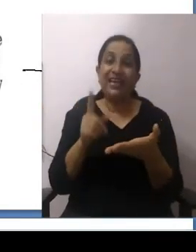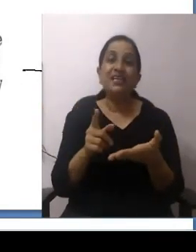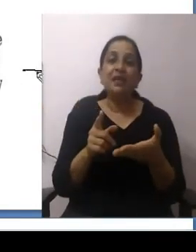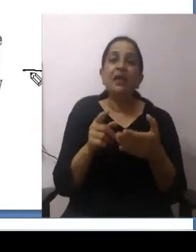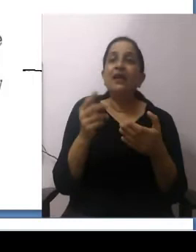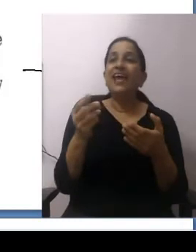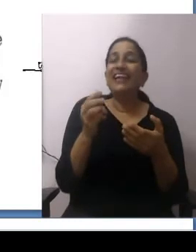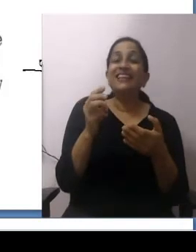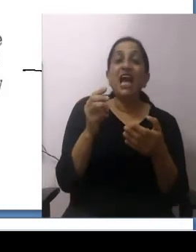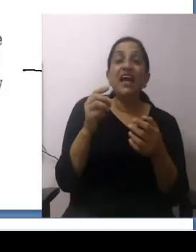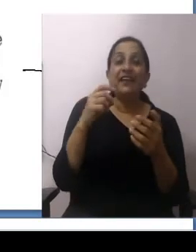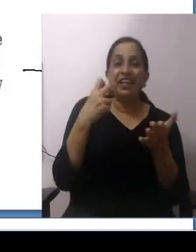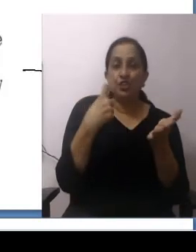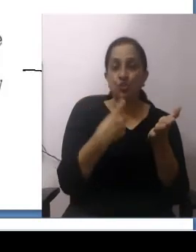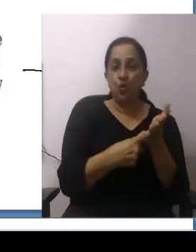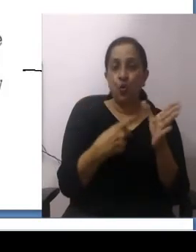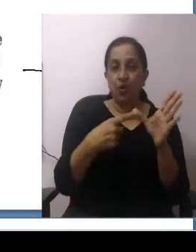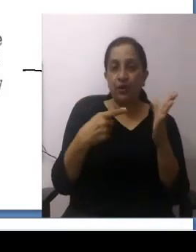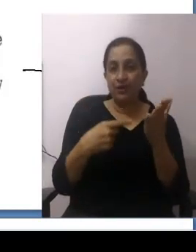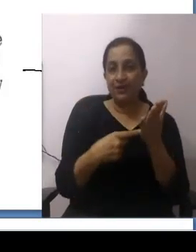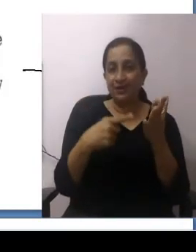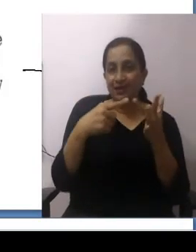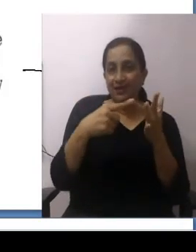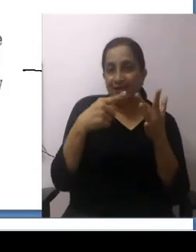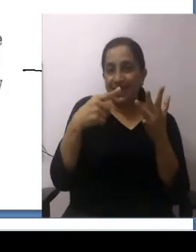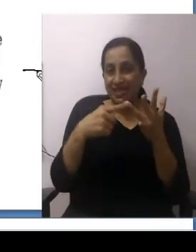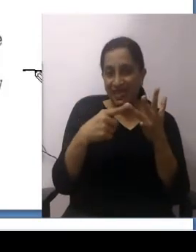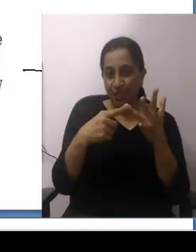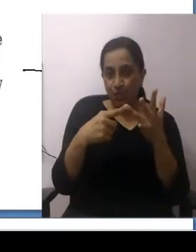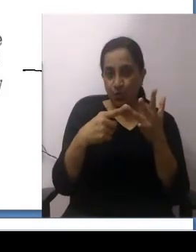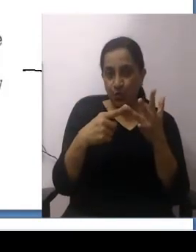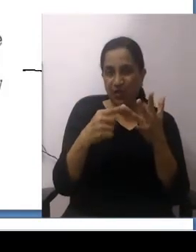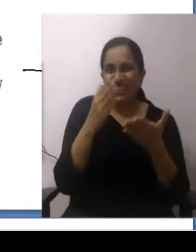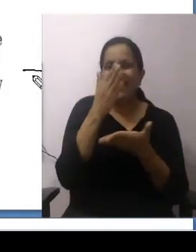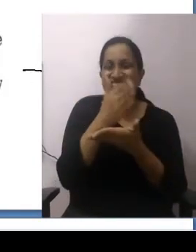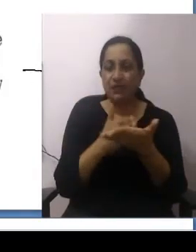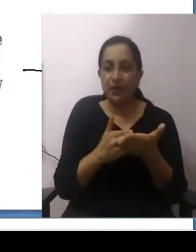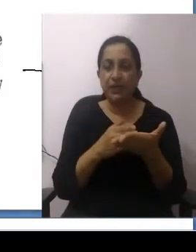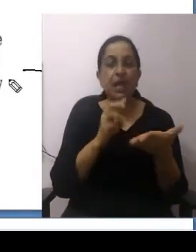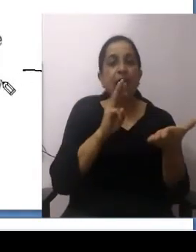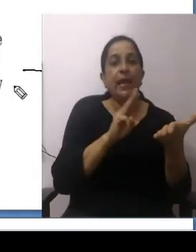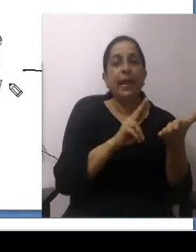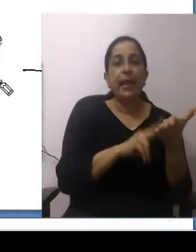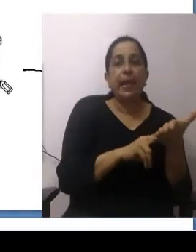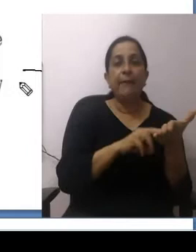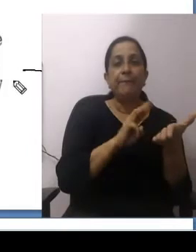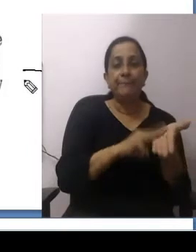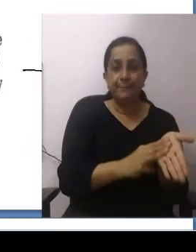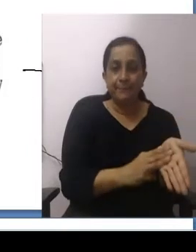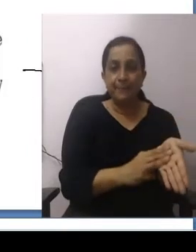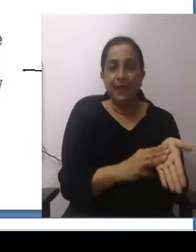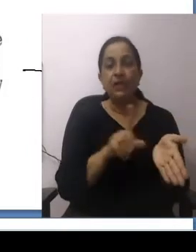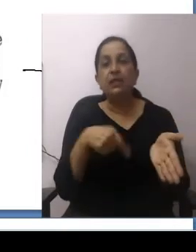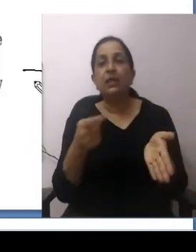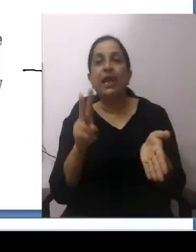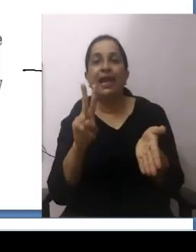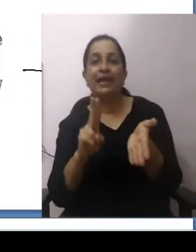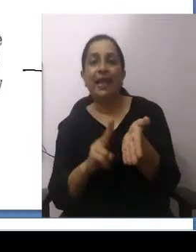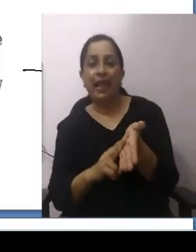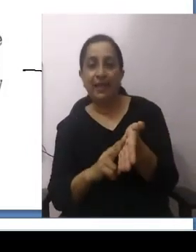say this is m ratio and this line is divided in this ratio